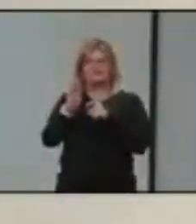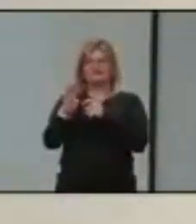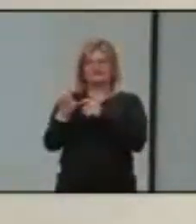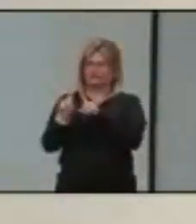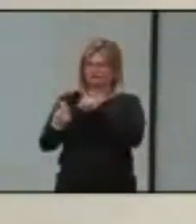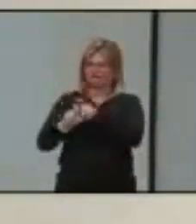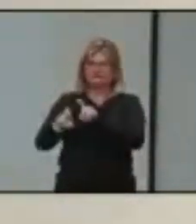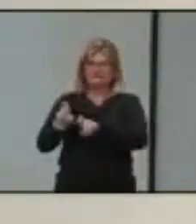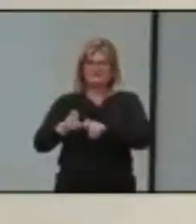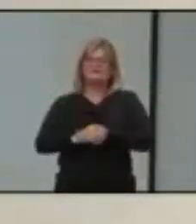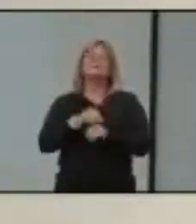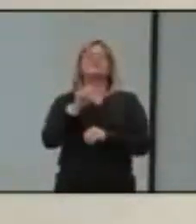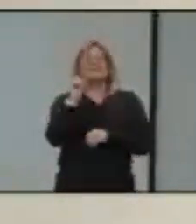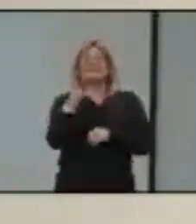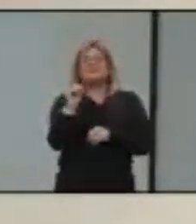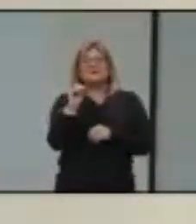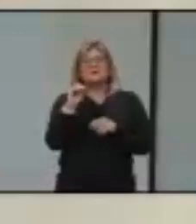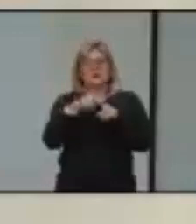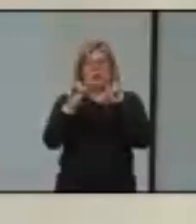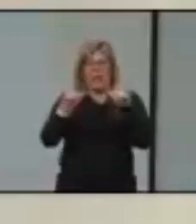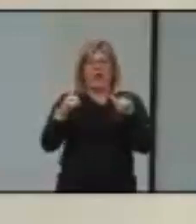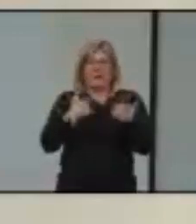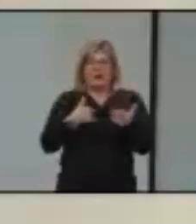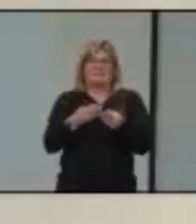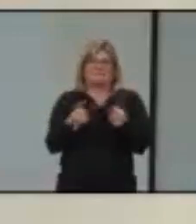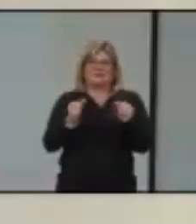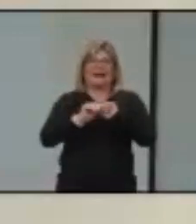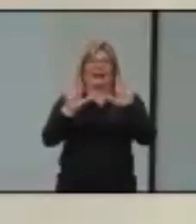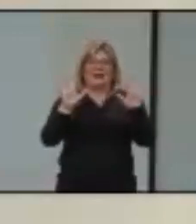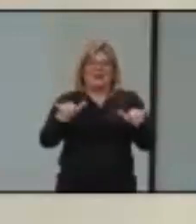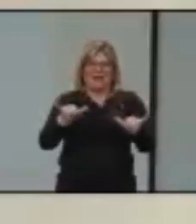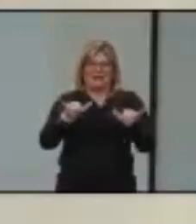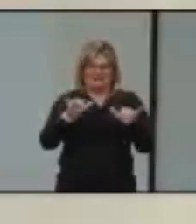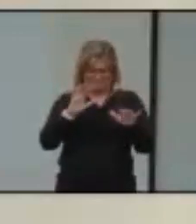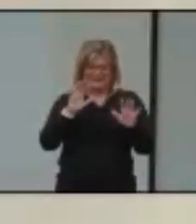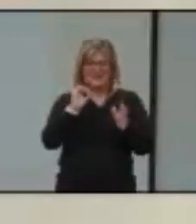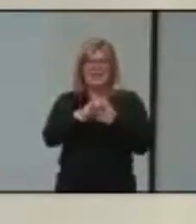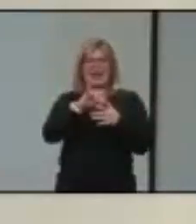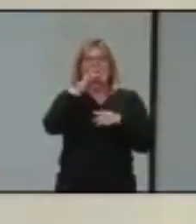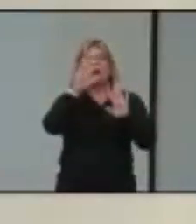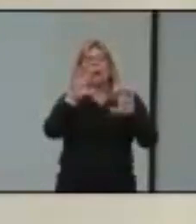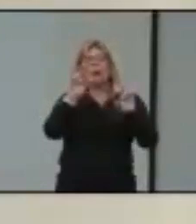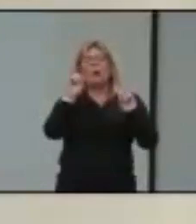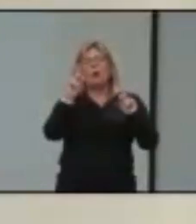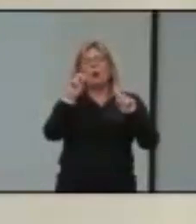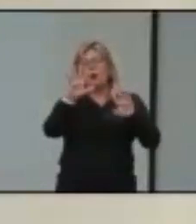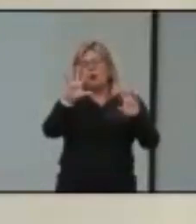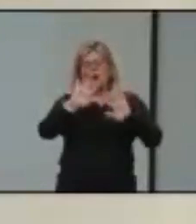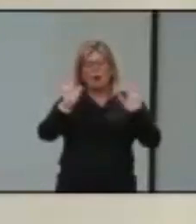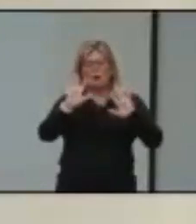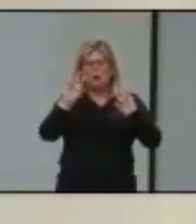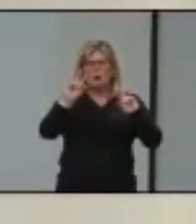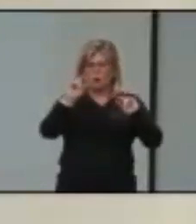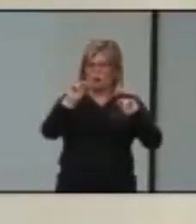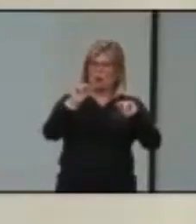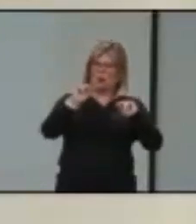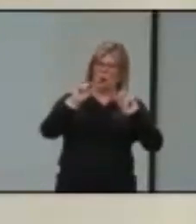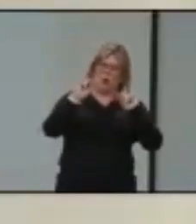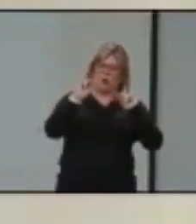way, right? So once we cleared all that up, the kid explained that he like, oh no, ew,